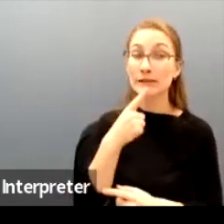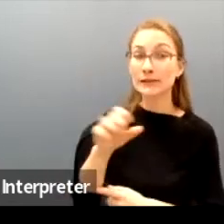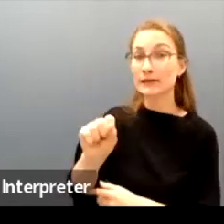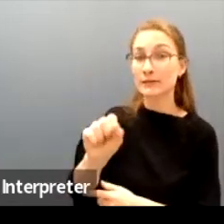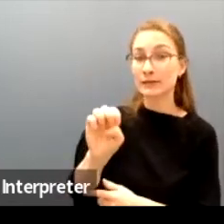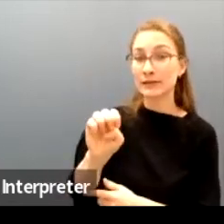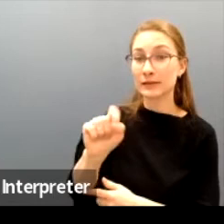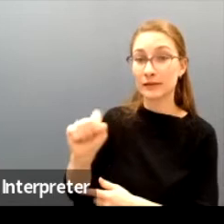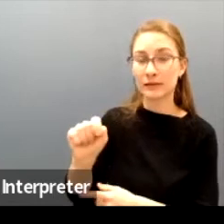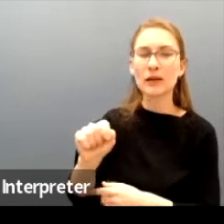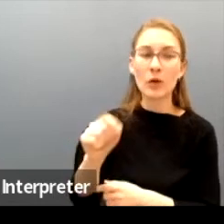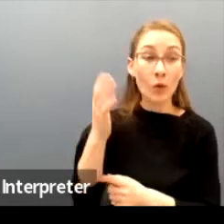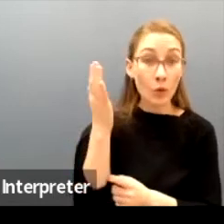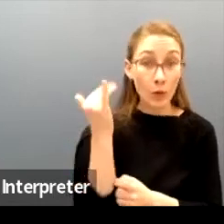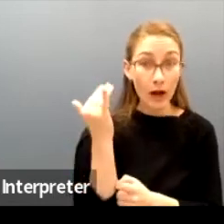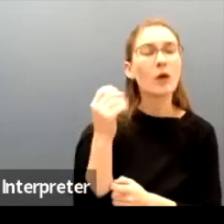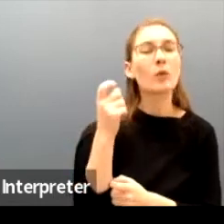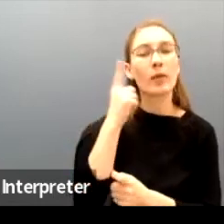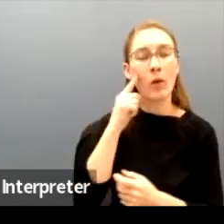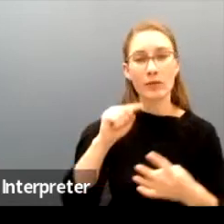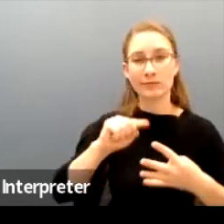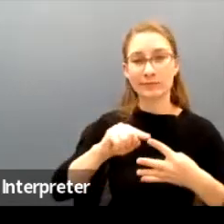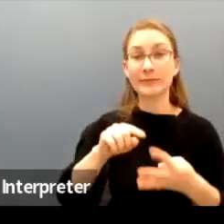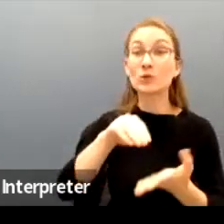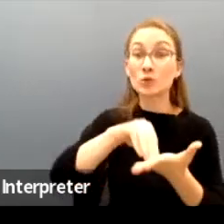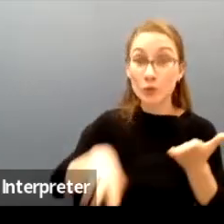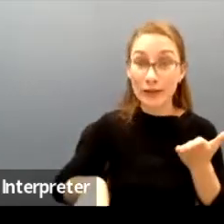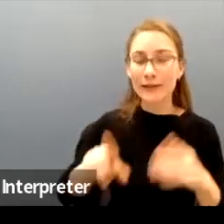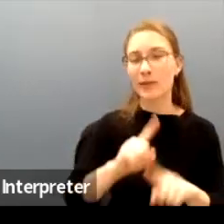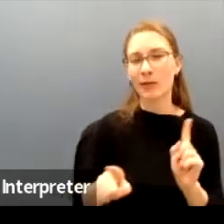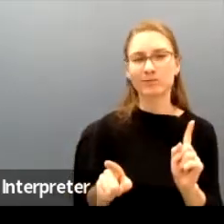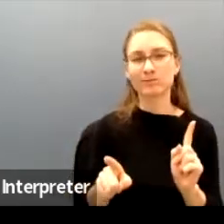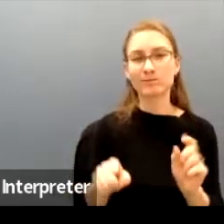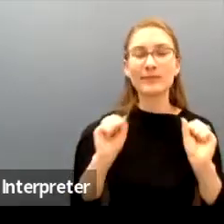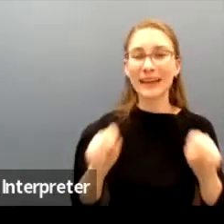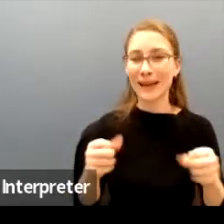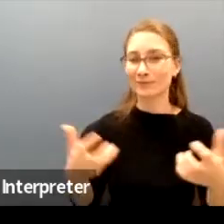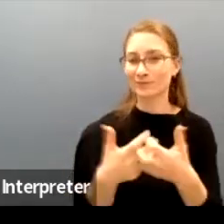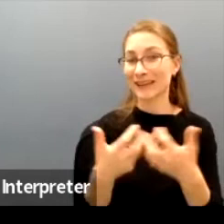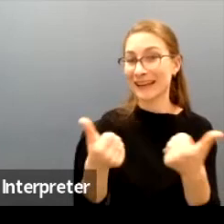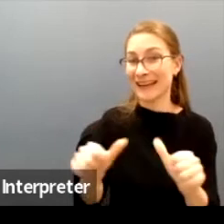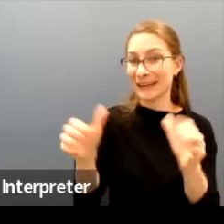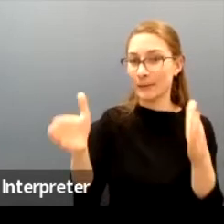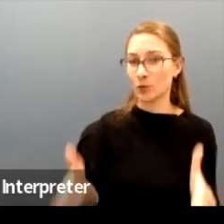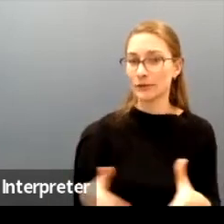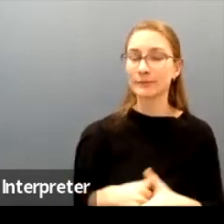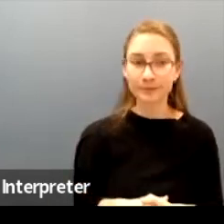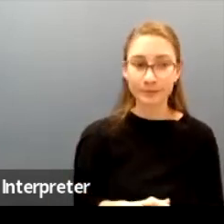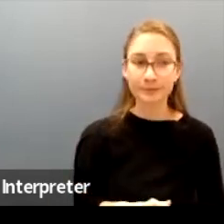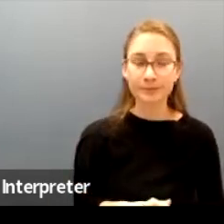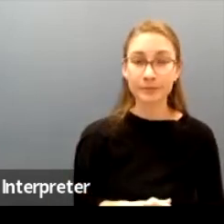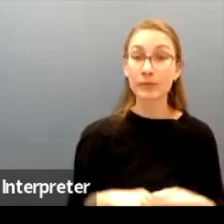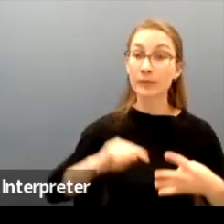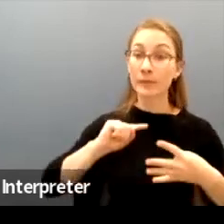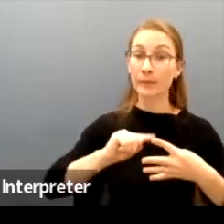mind, but you can use it for anyone. It's not just a student, it's an individual. So you want to try to figure out, what are the individual's